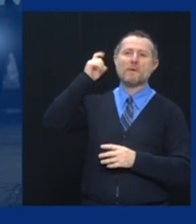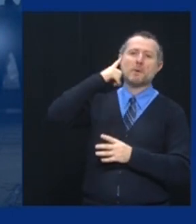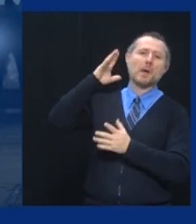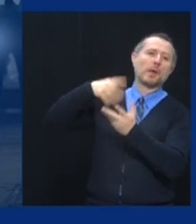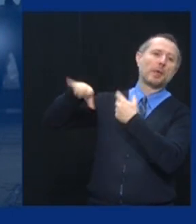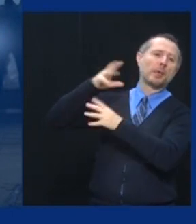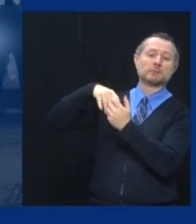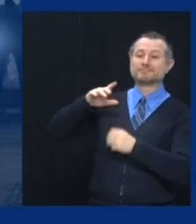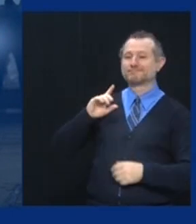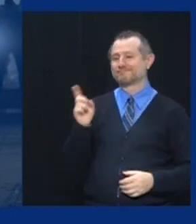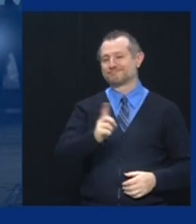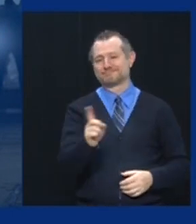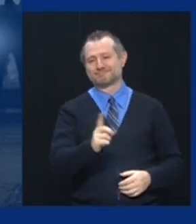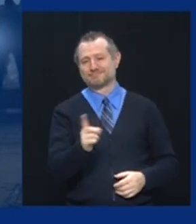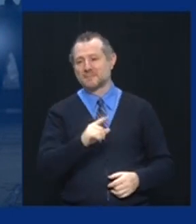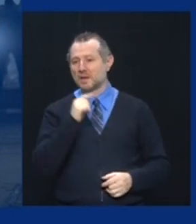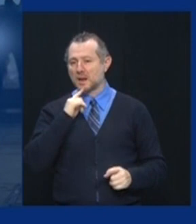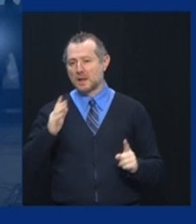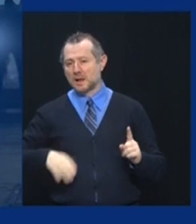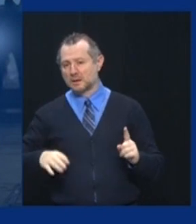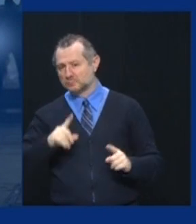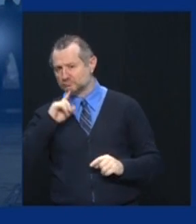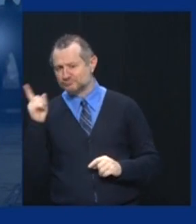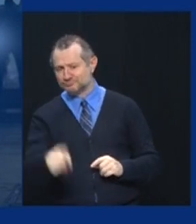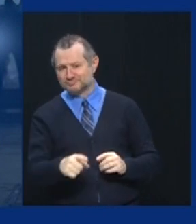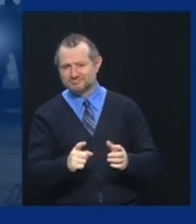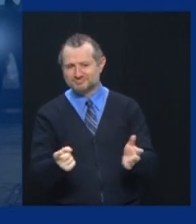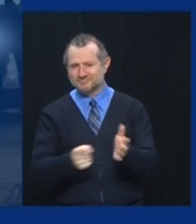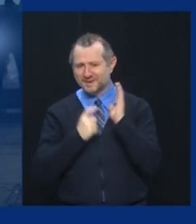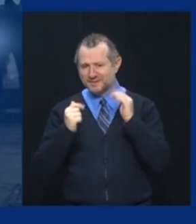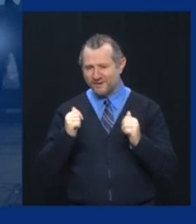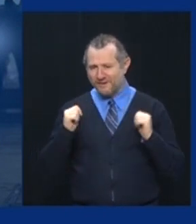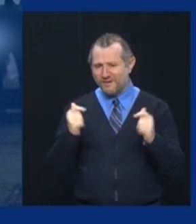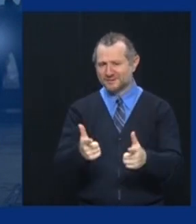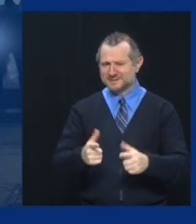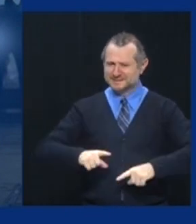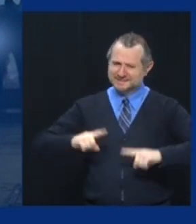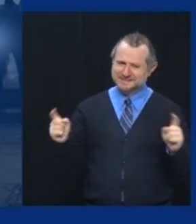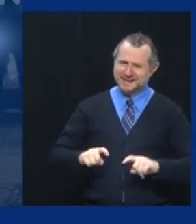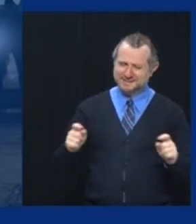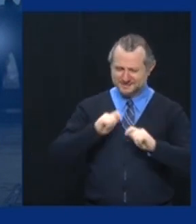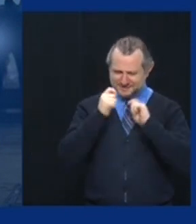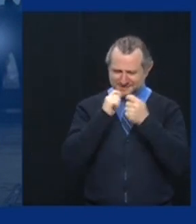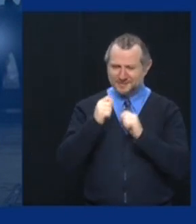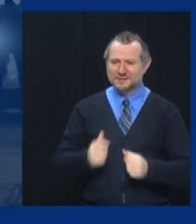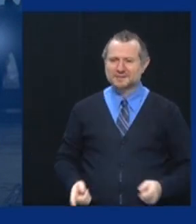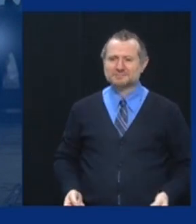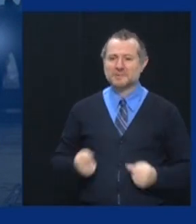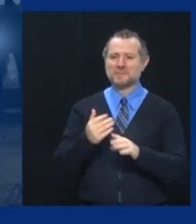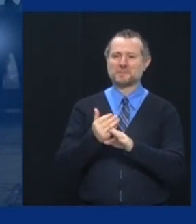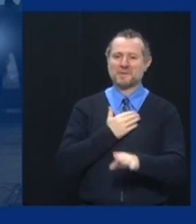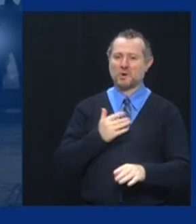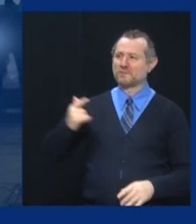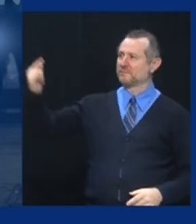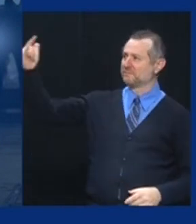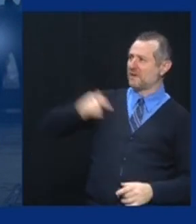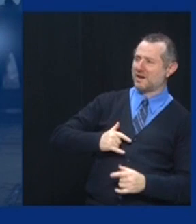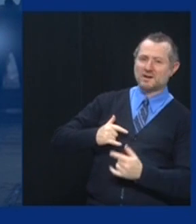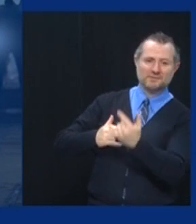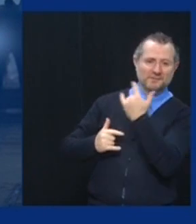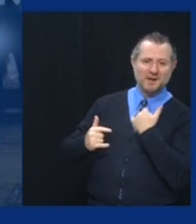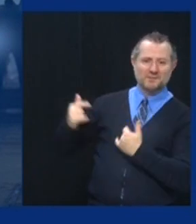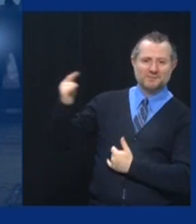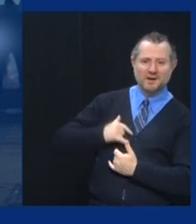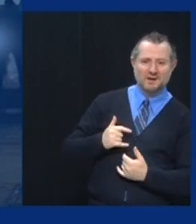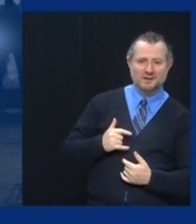mandatory testing of everyone flying into this country? I mean, why not?